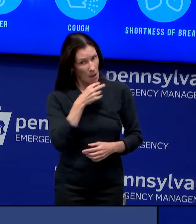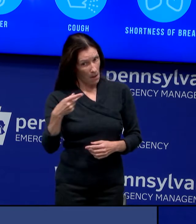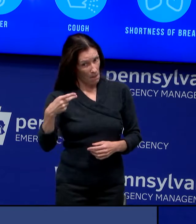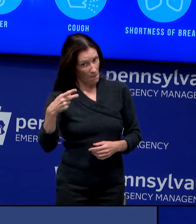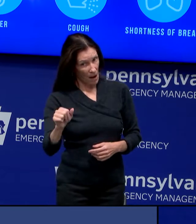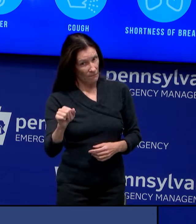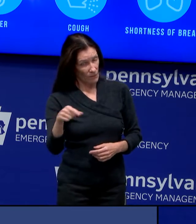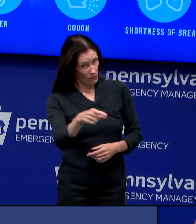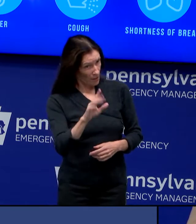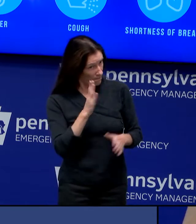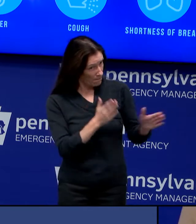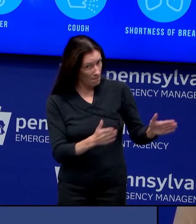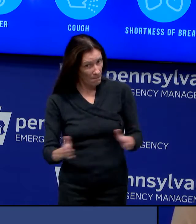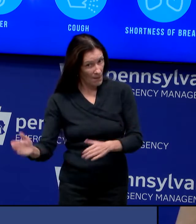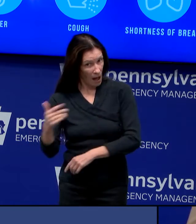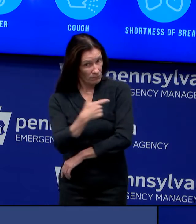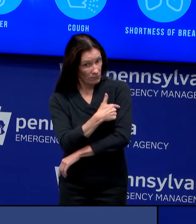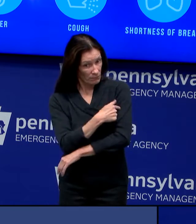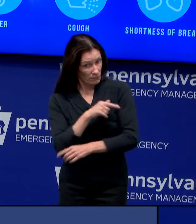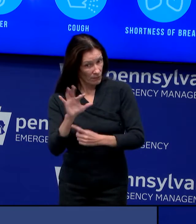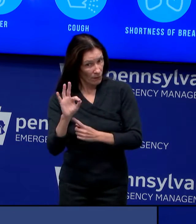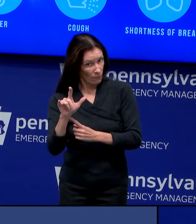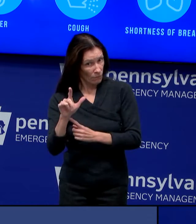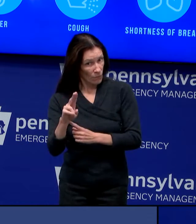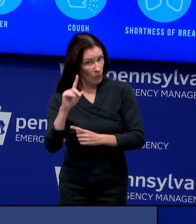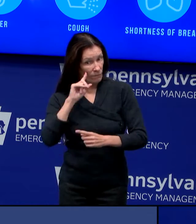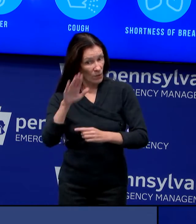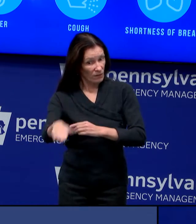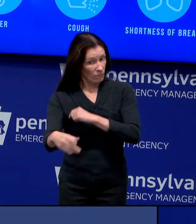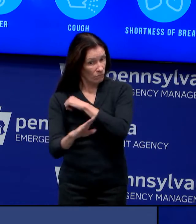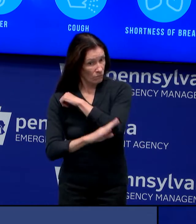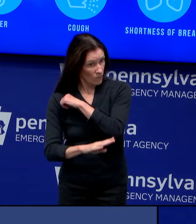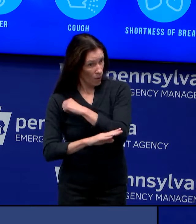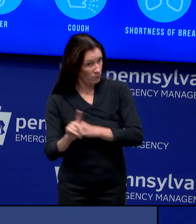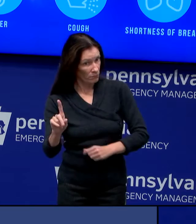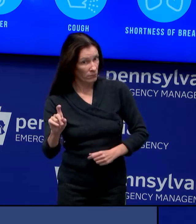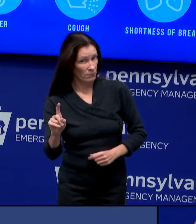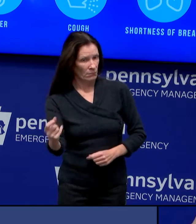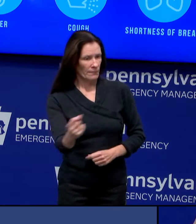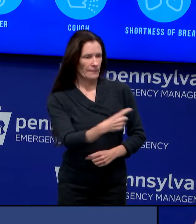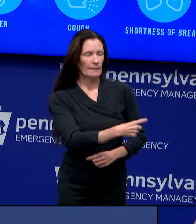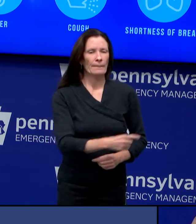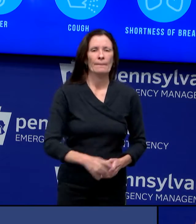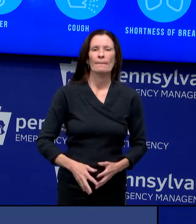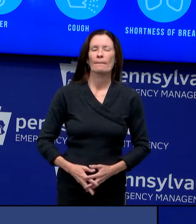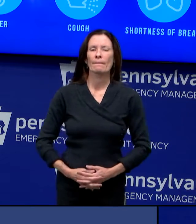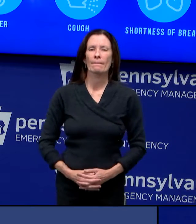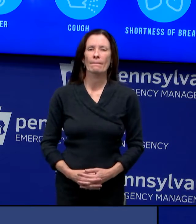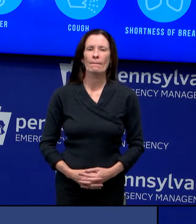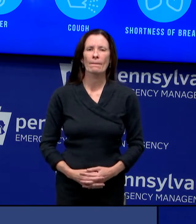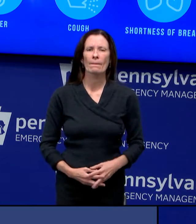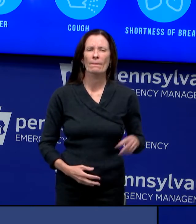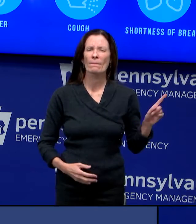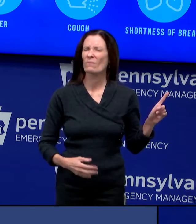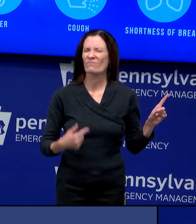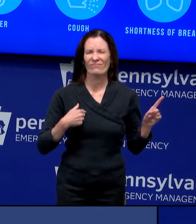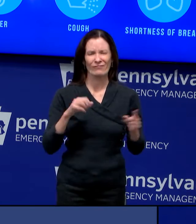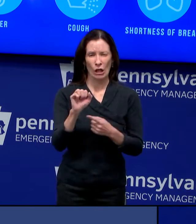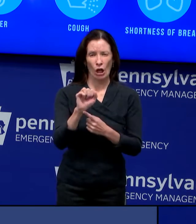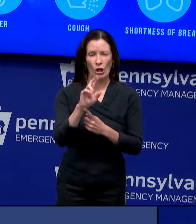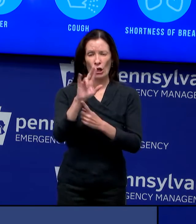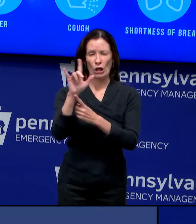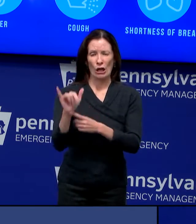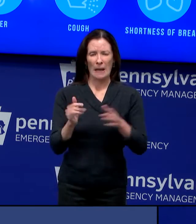fall. Well, we don't have early preparations, and I don't expect that we'll have additional preparations, but we always have